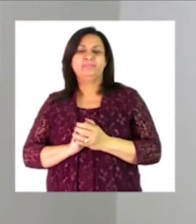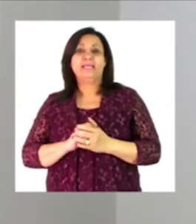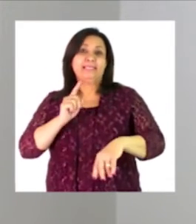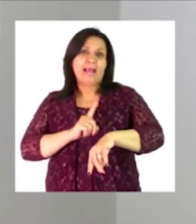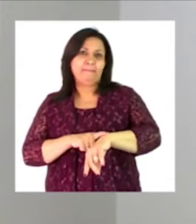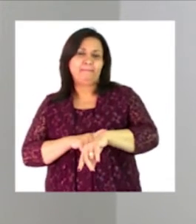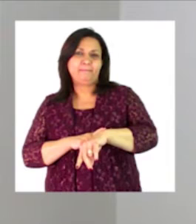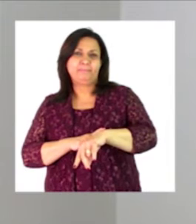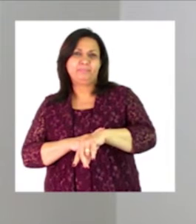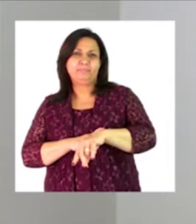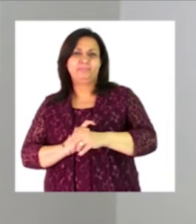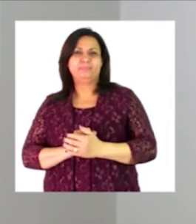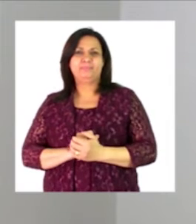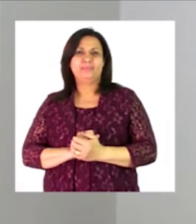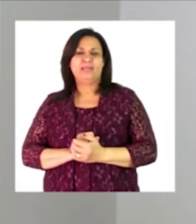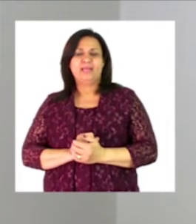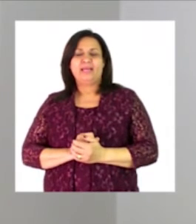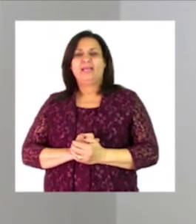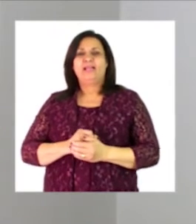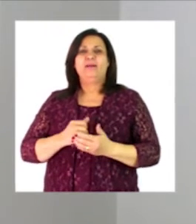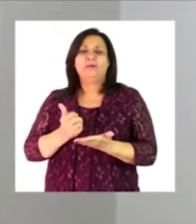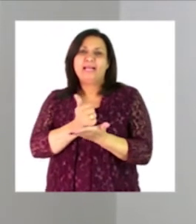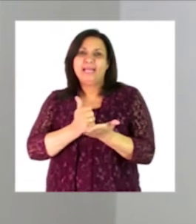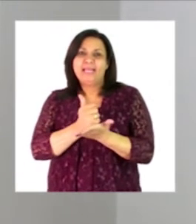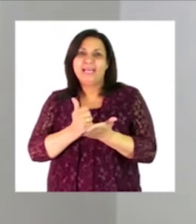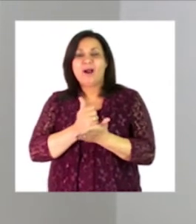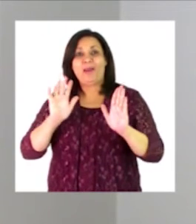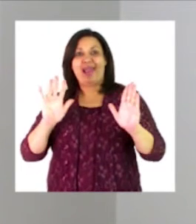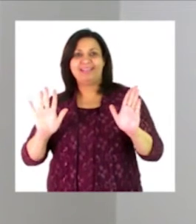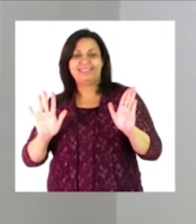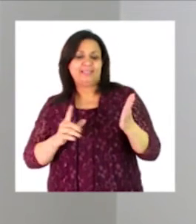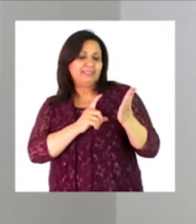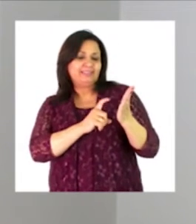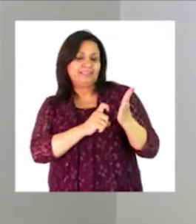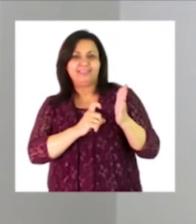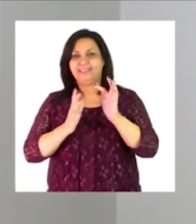time. Now let's sanitize our hands.